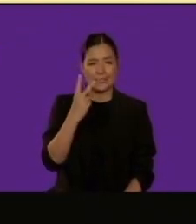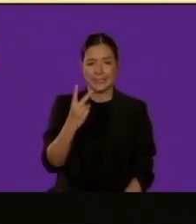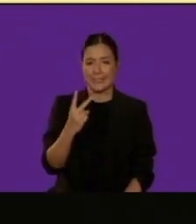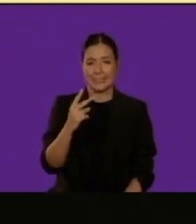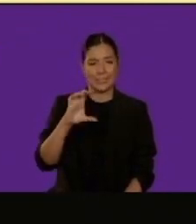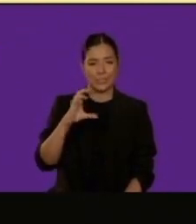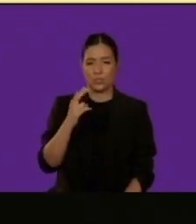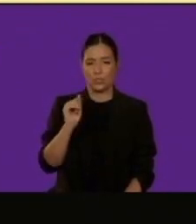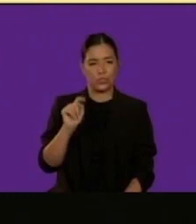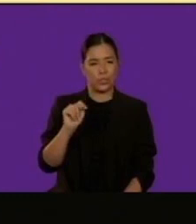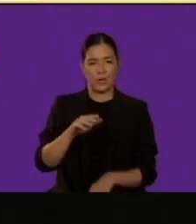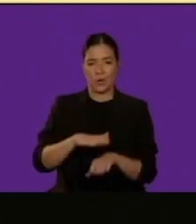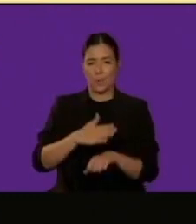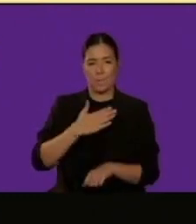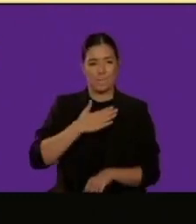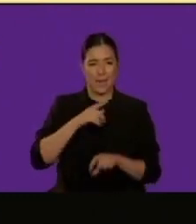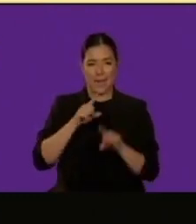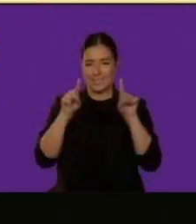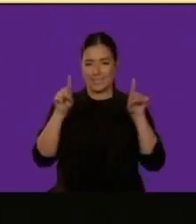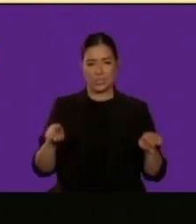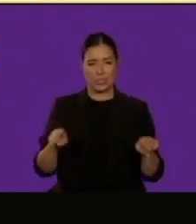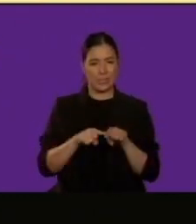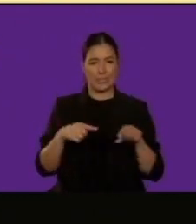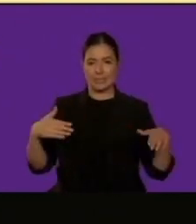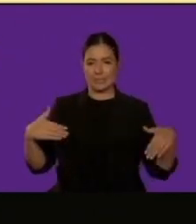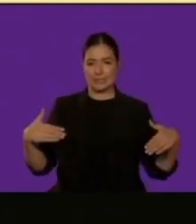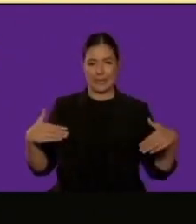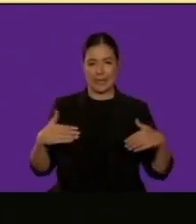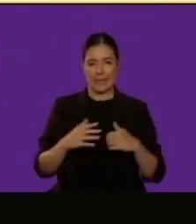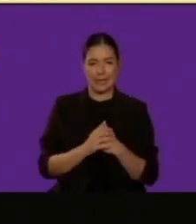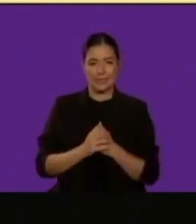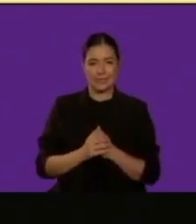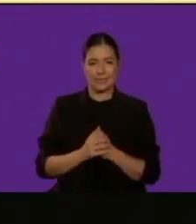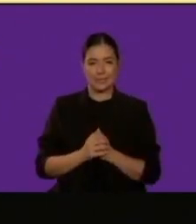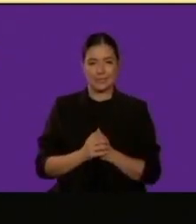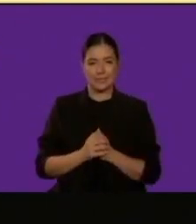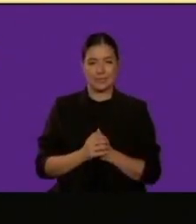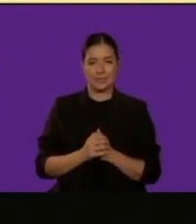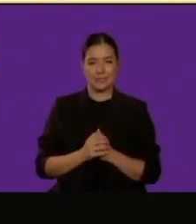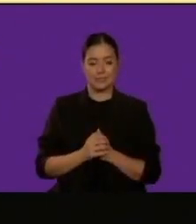Calentando los motores. Maybe people are just starting getting connected.